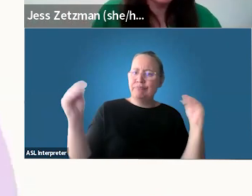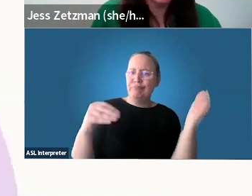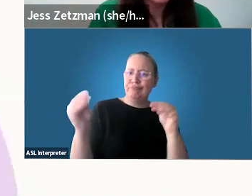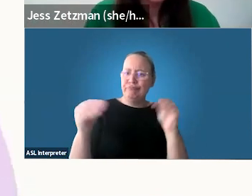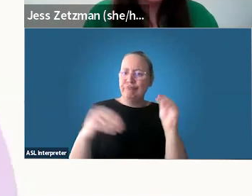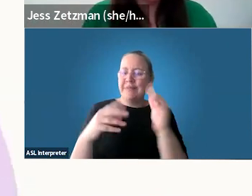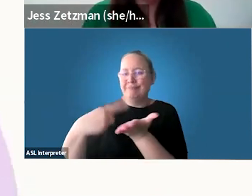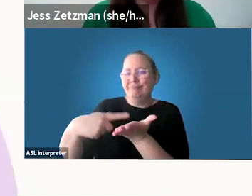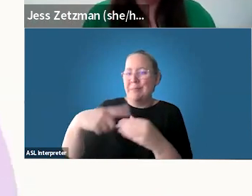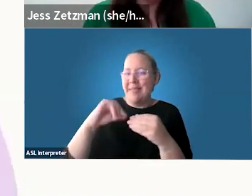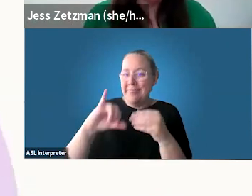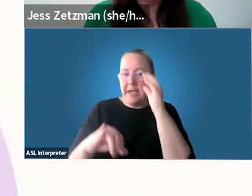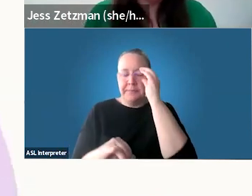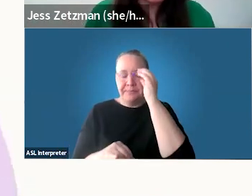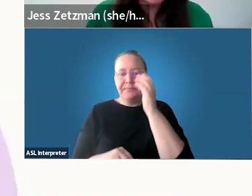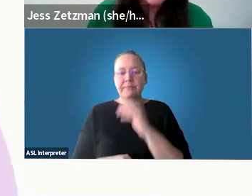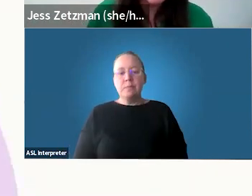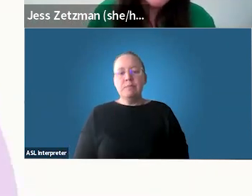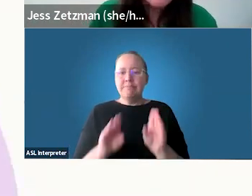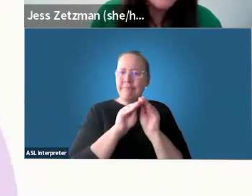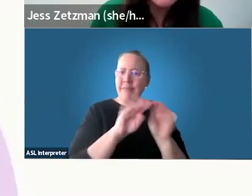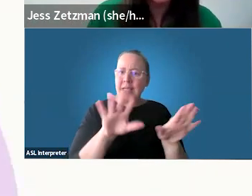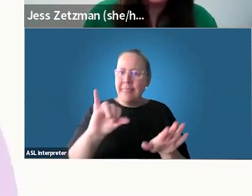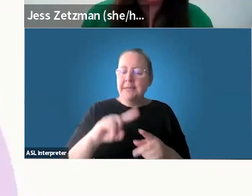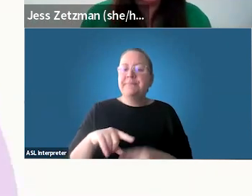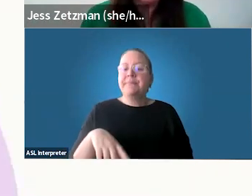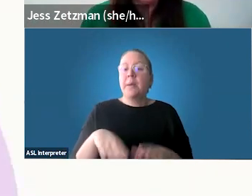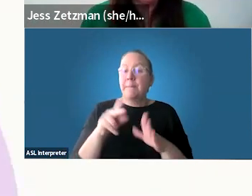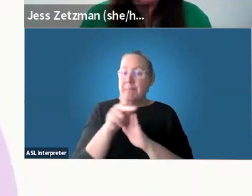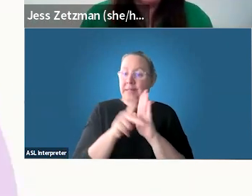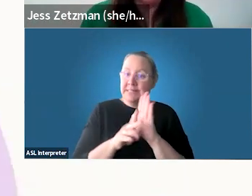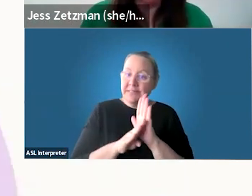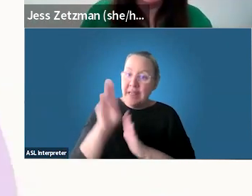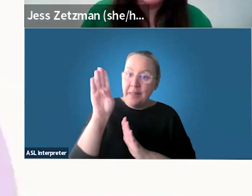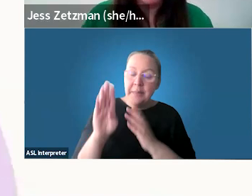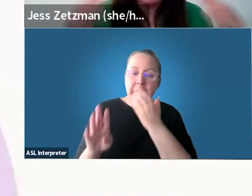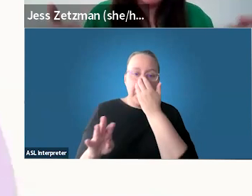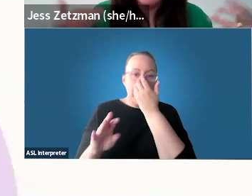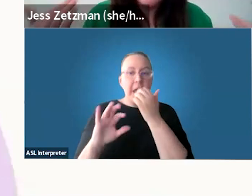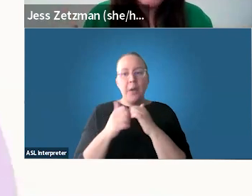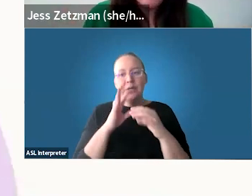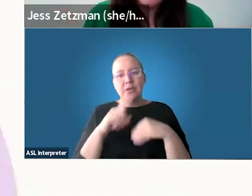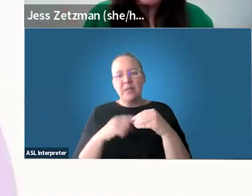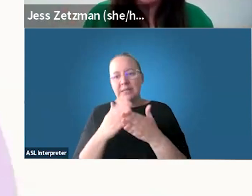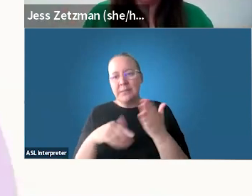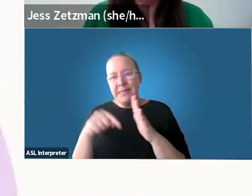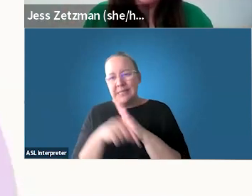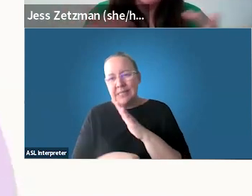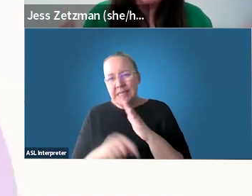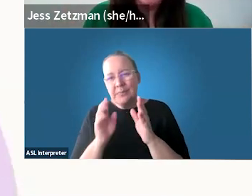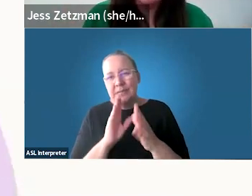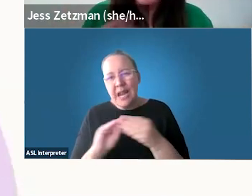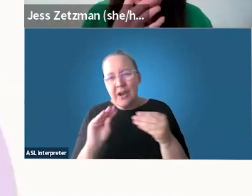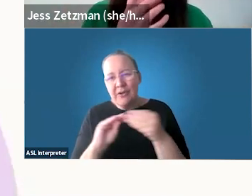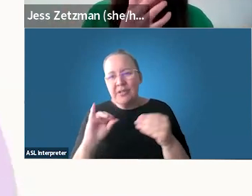independence, et cetera, into the world. In policy development, how do we bring up some of these deep narratives as we're